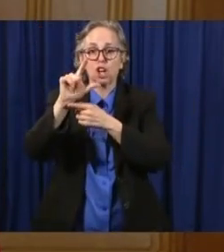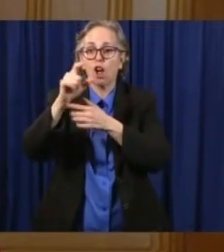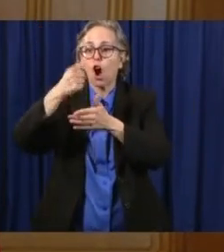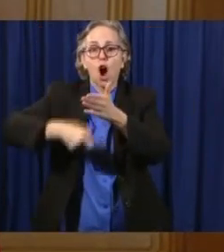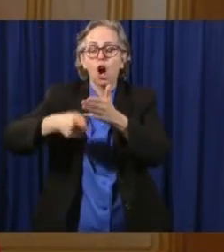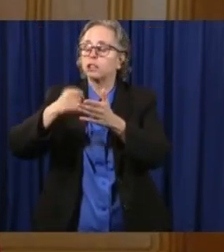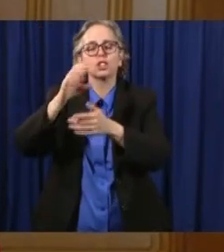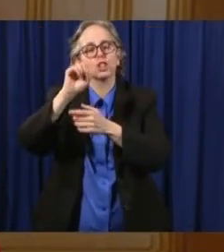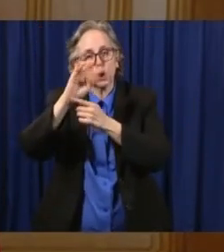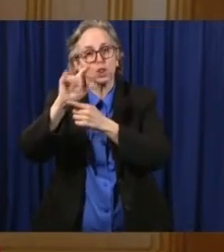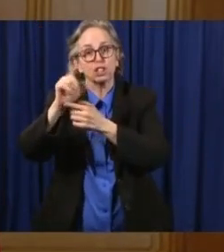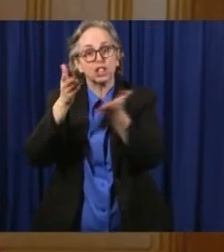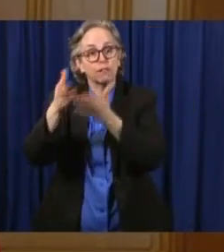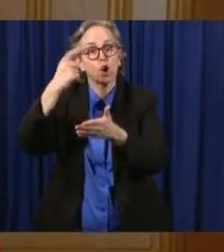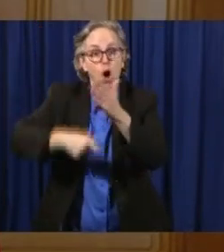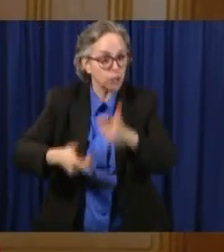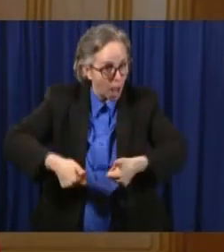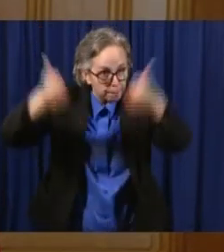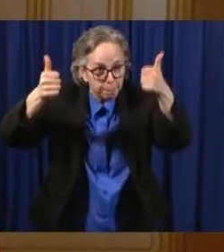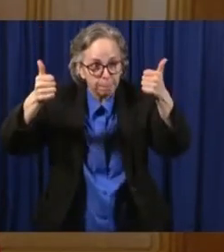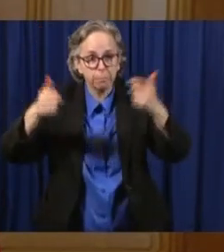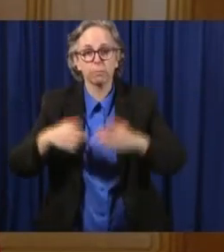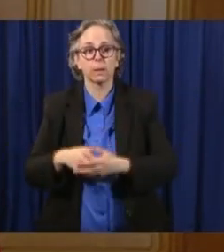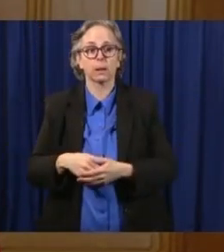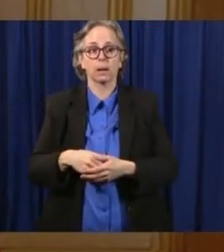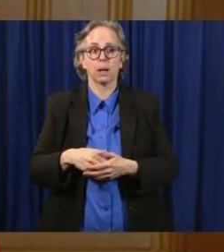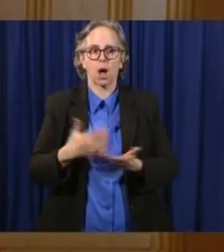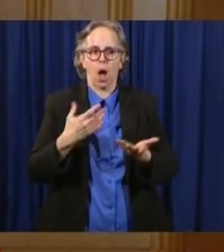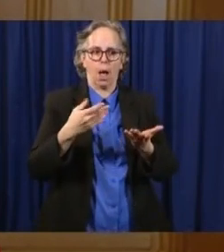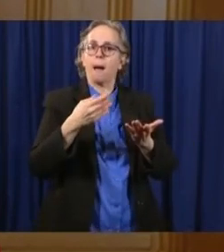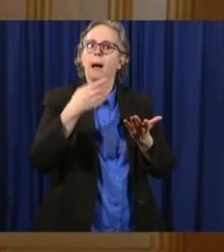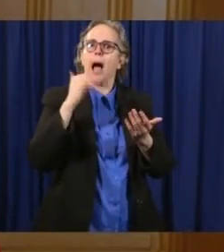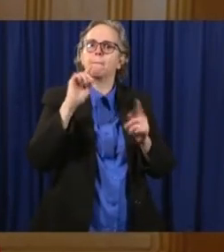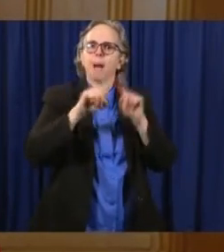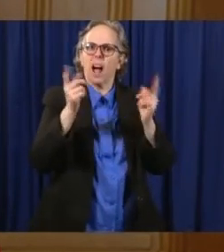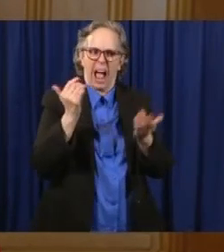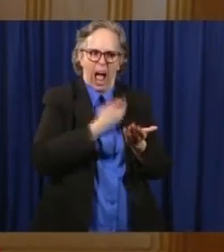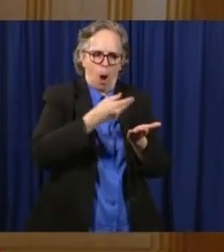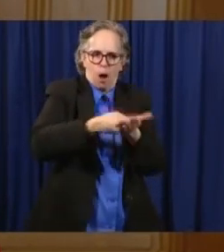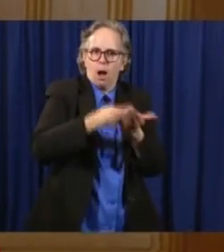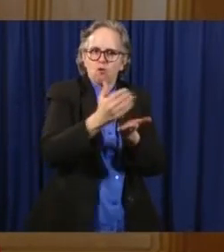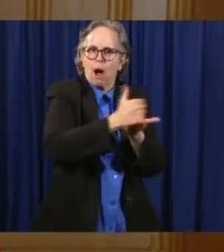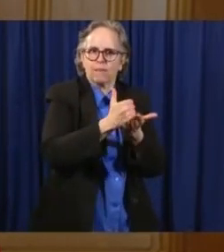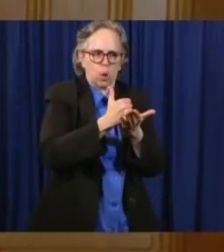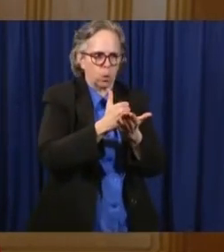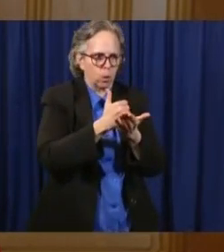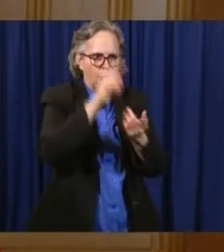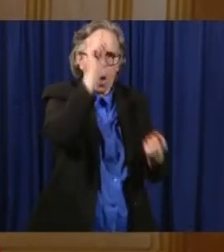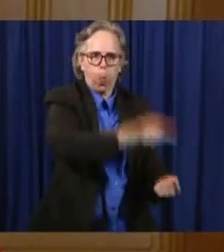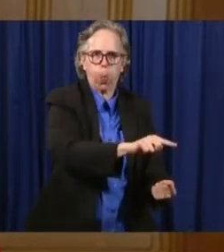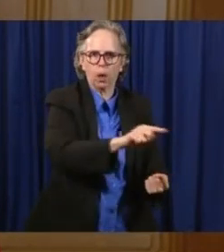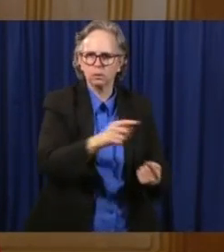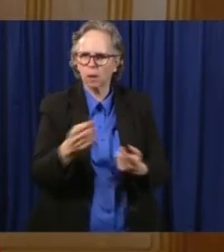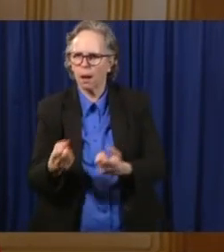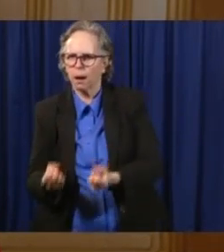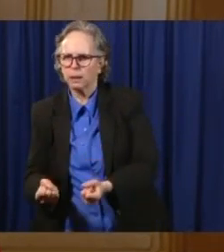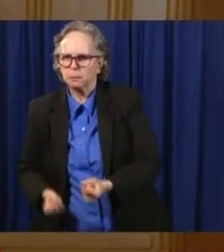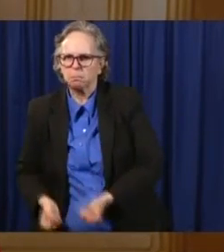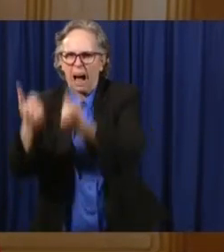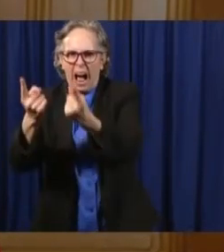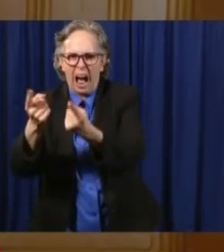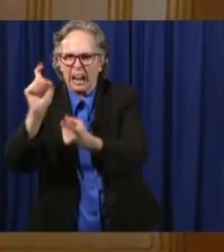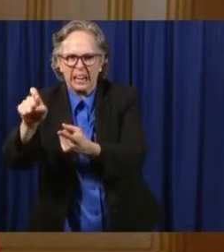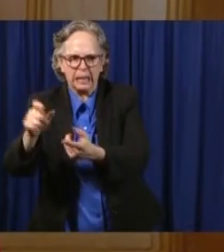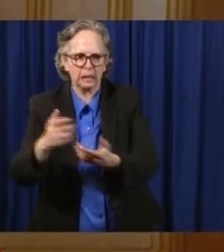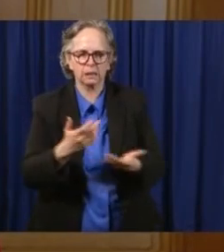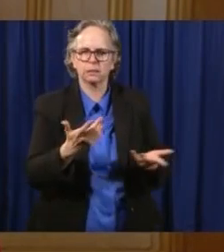go down dramatically. So that's our challenge. And we, of course, to state the obvious, we have to balance the budget.